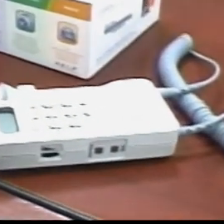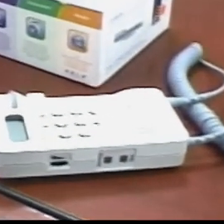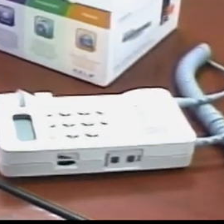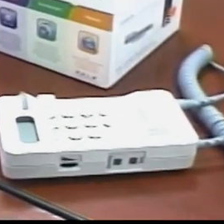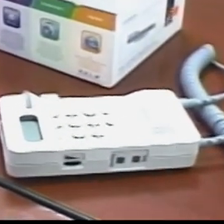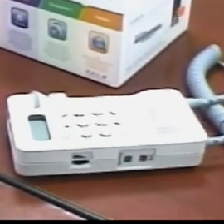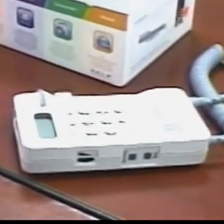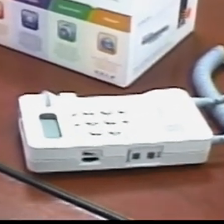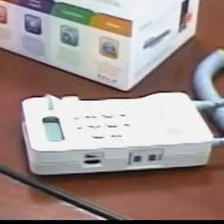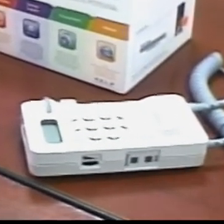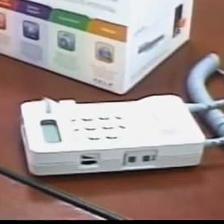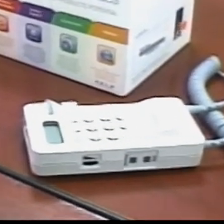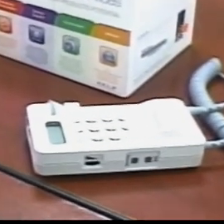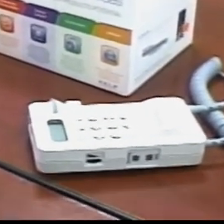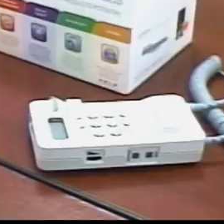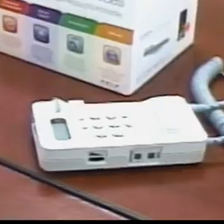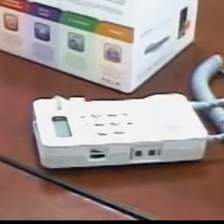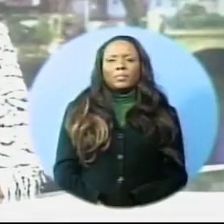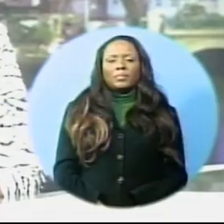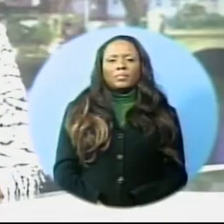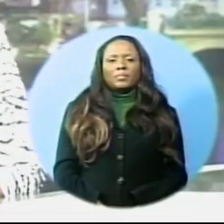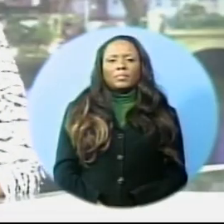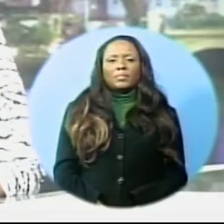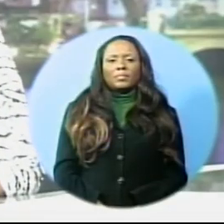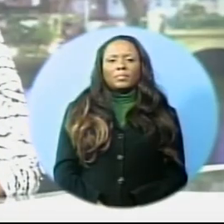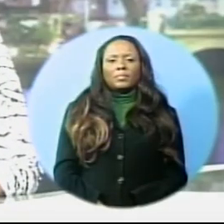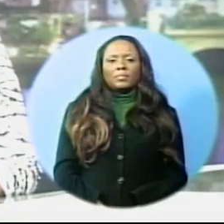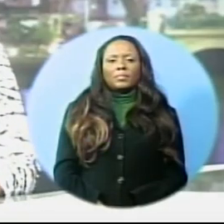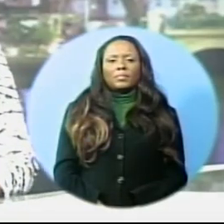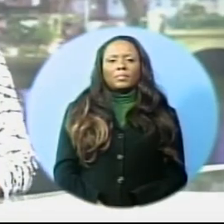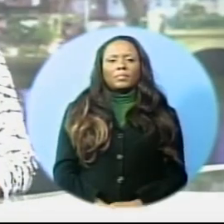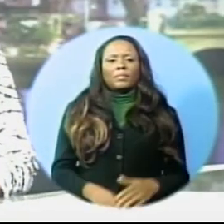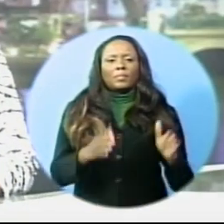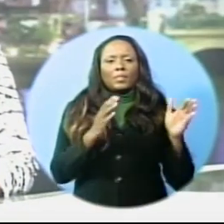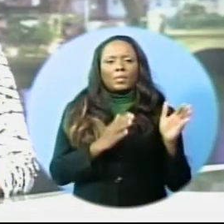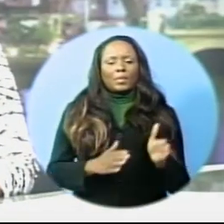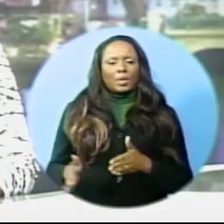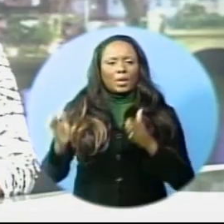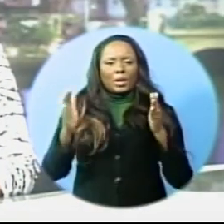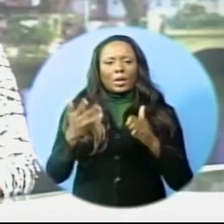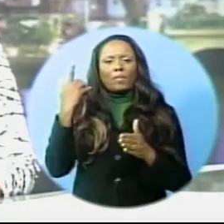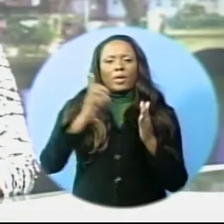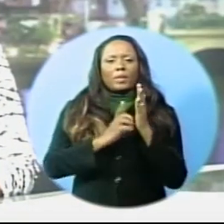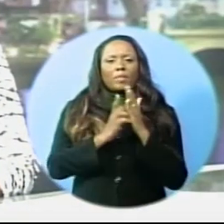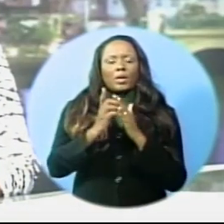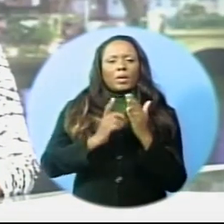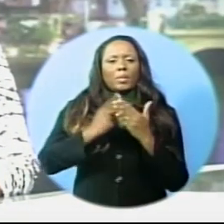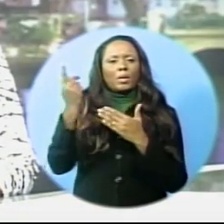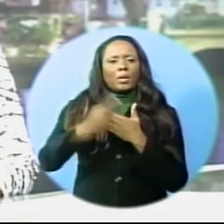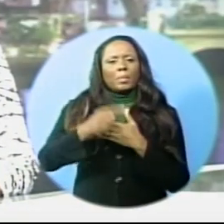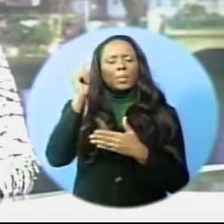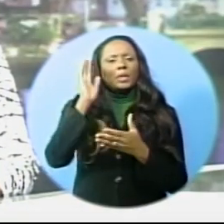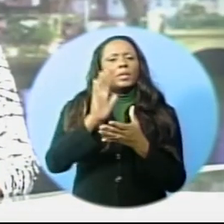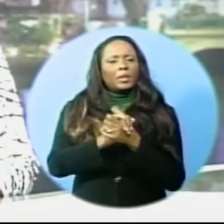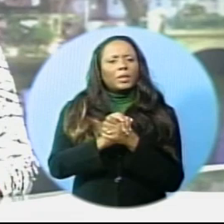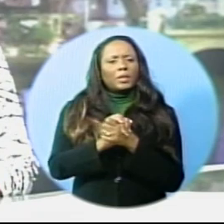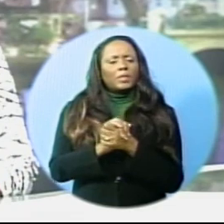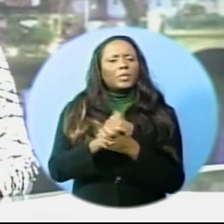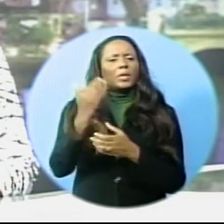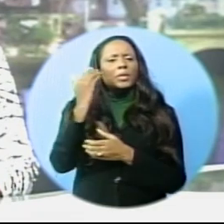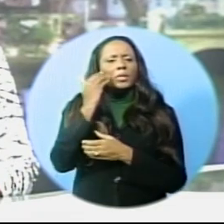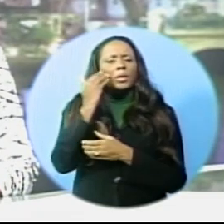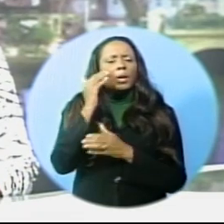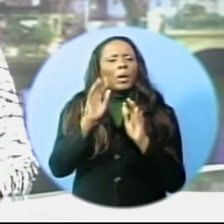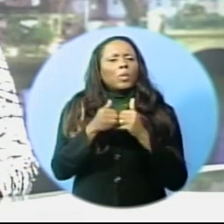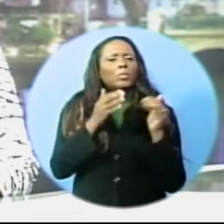the machines would be put to good use. Organizers of a developmental program believe they have the winning formula